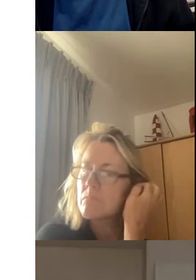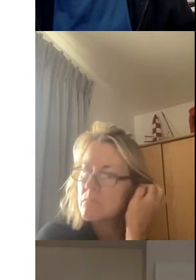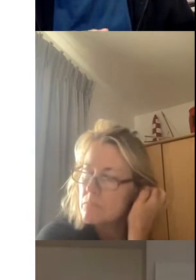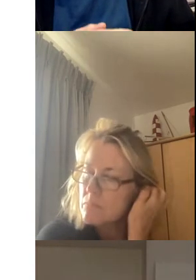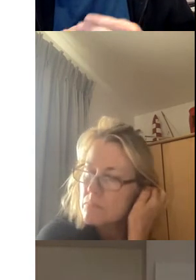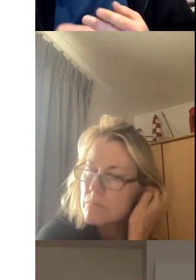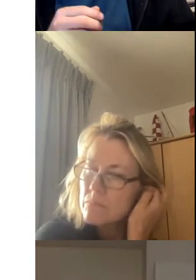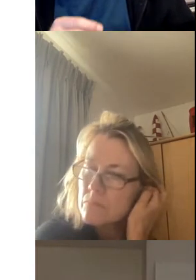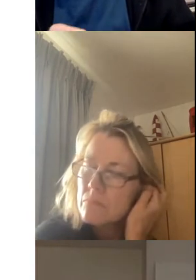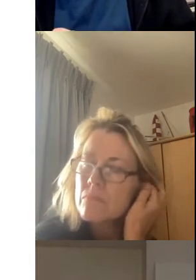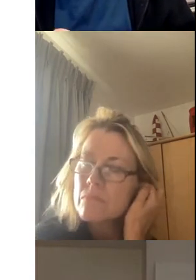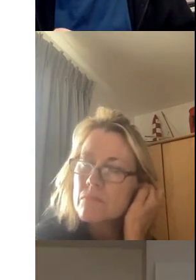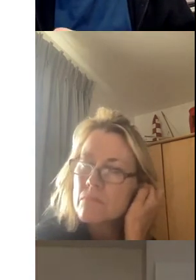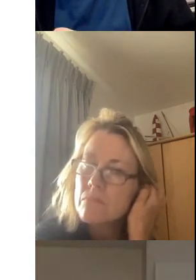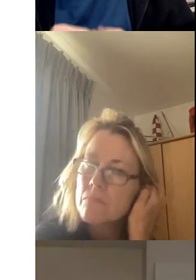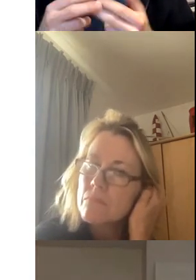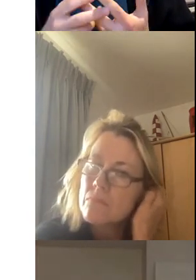register. But those are